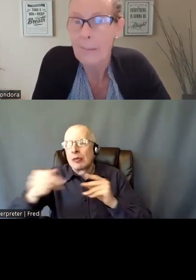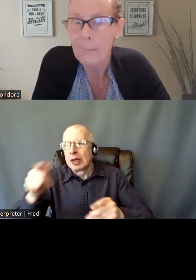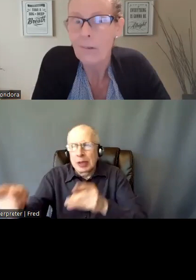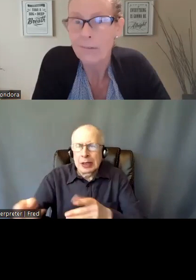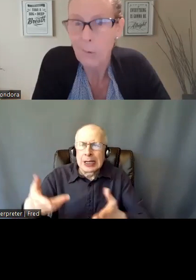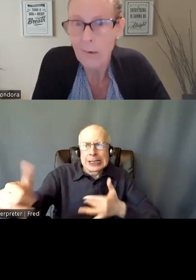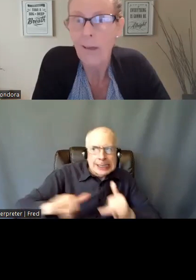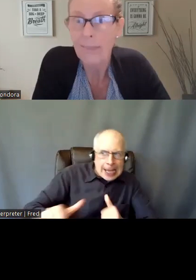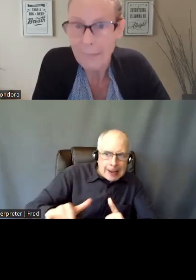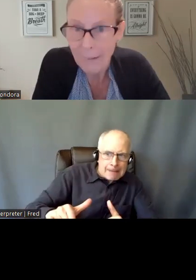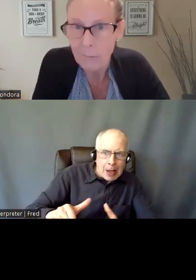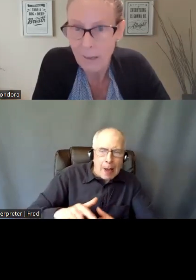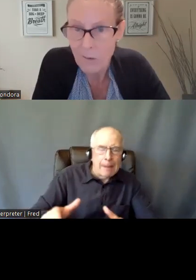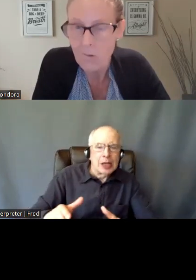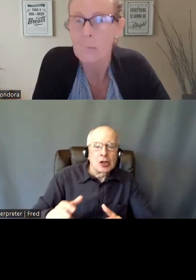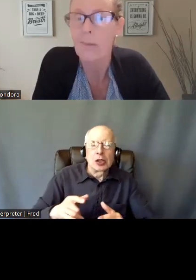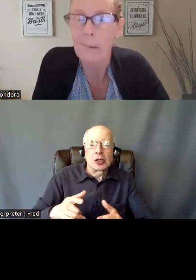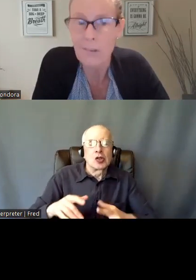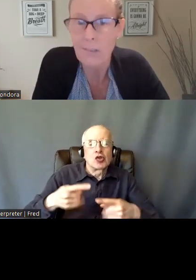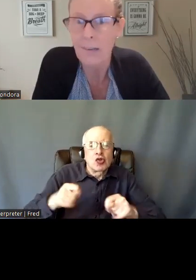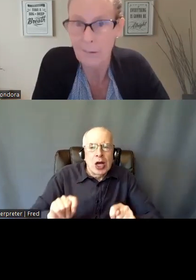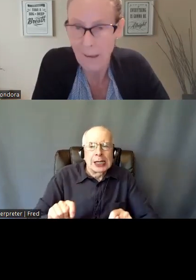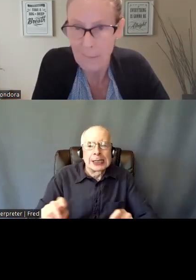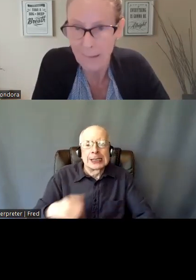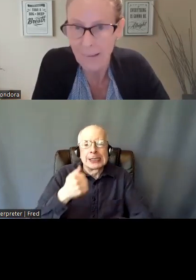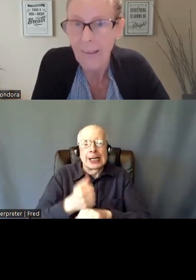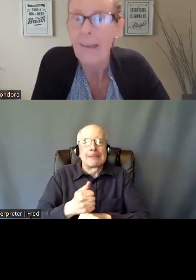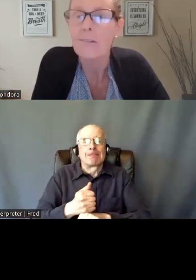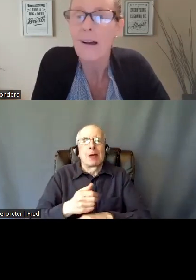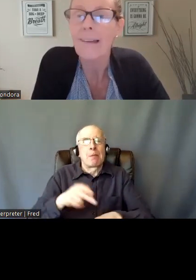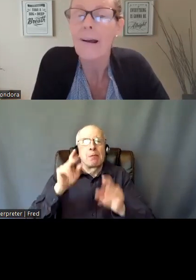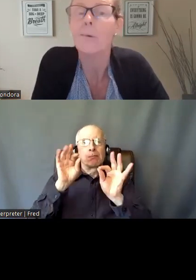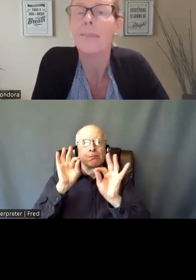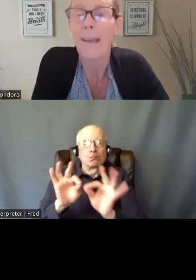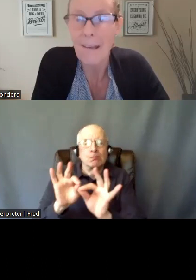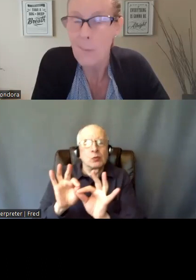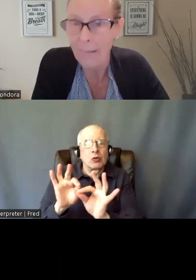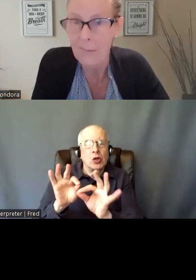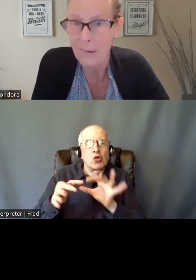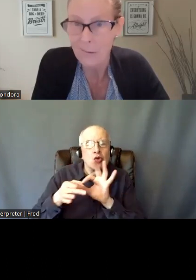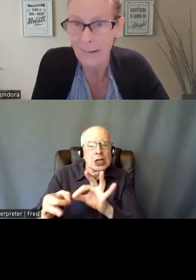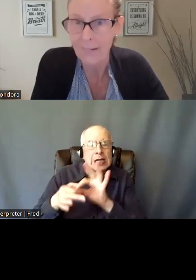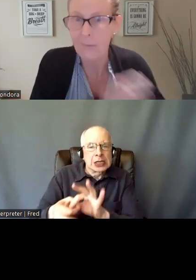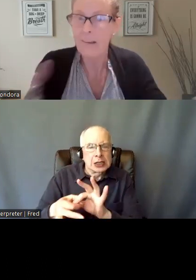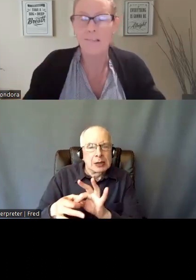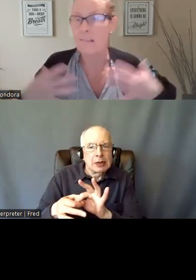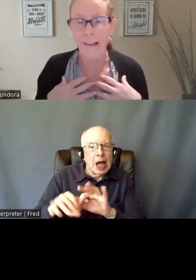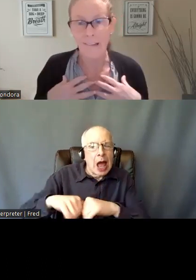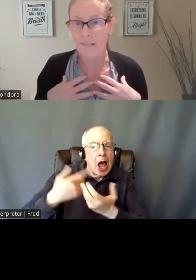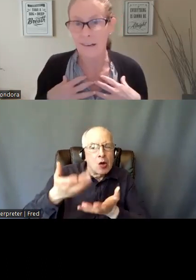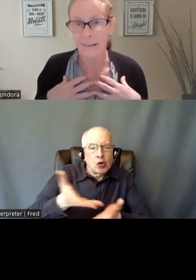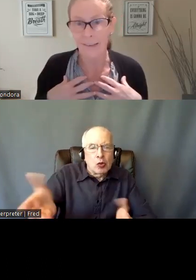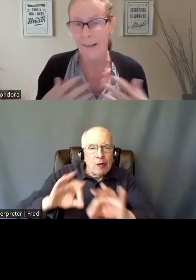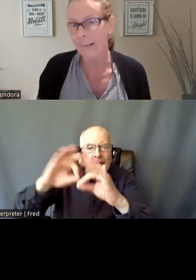the time to form an authentic relationship with a person and their family and find out how they want to be treated, right? Because it's